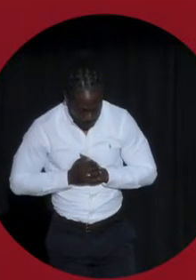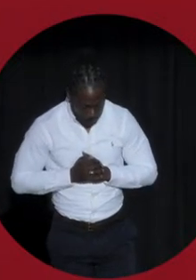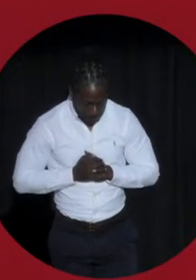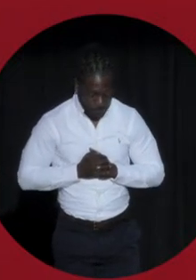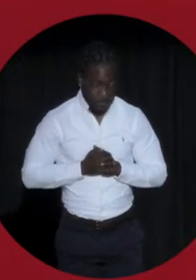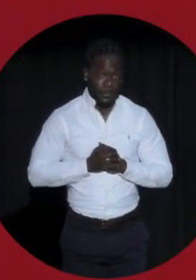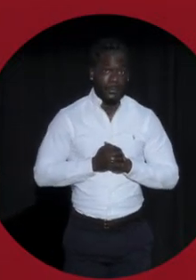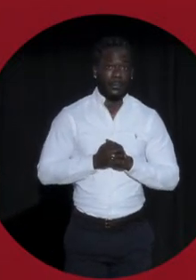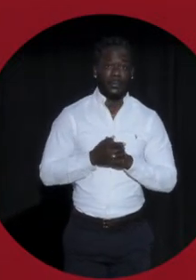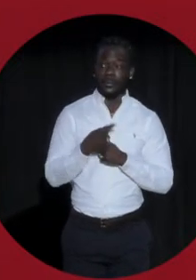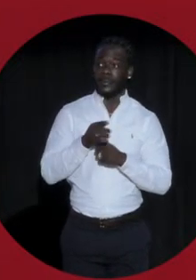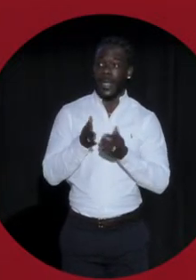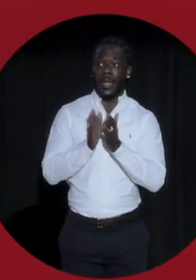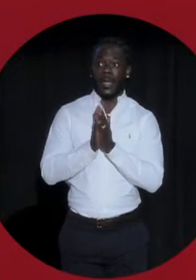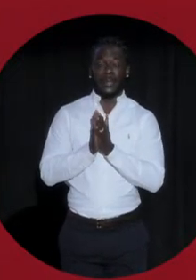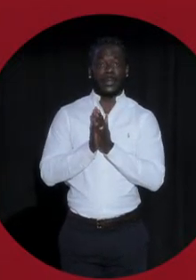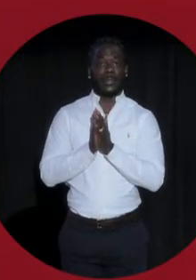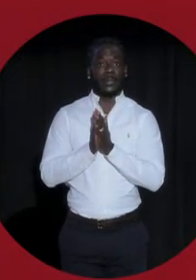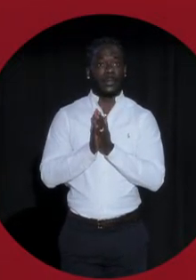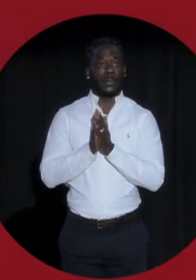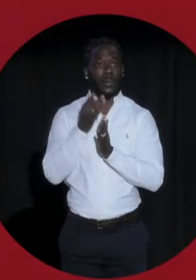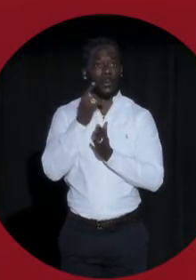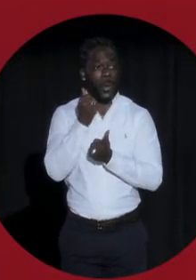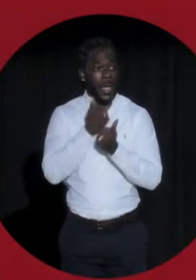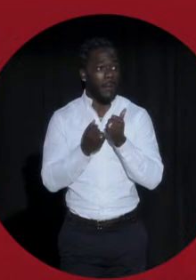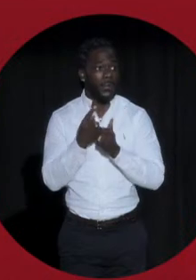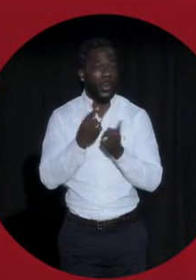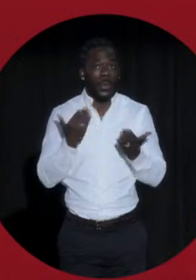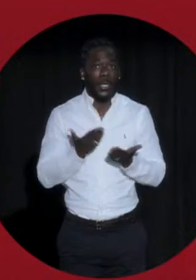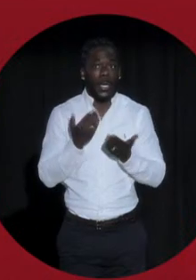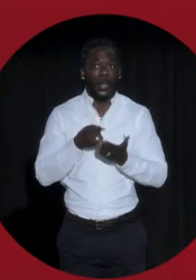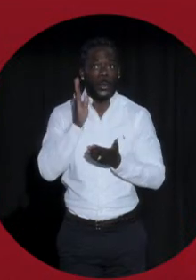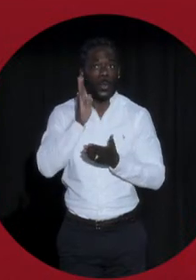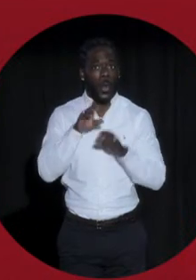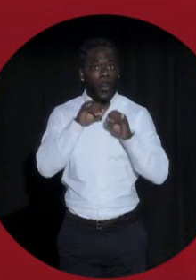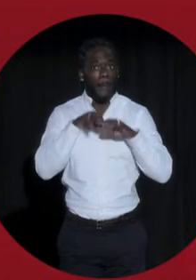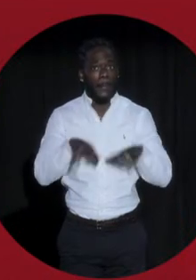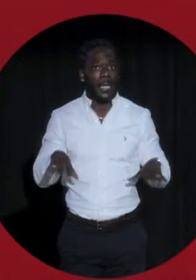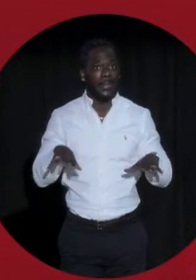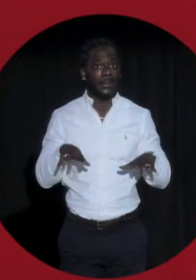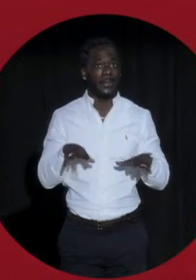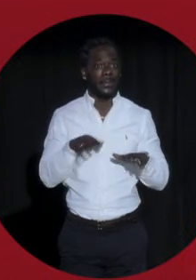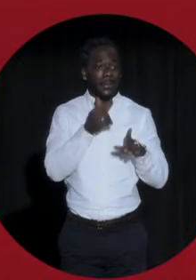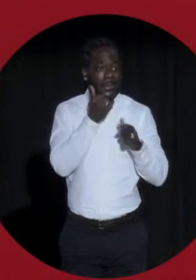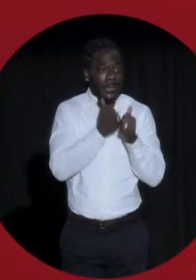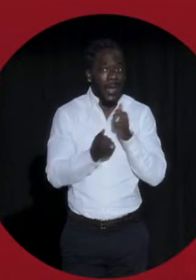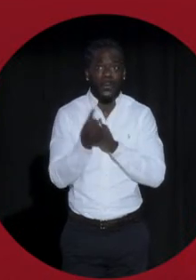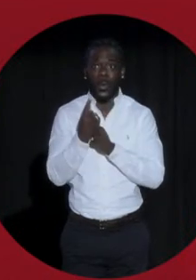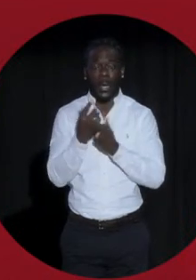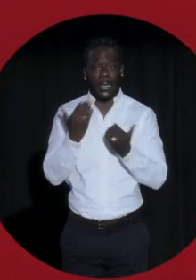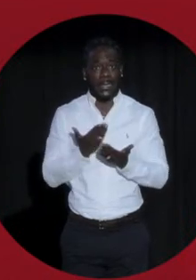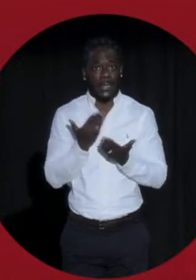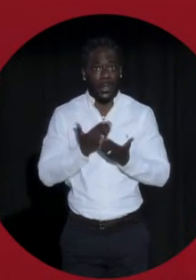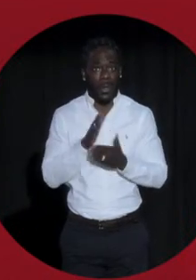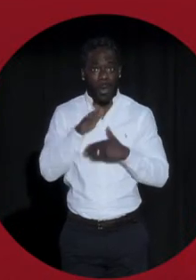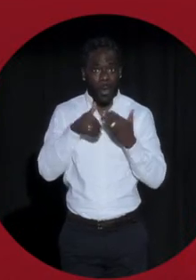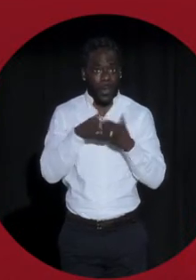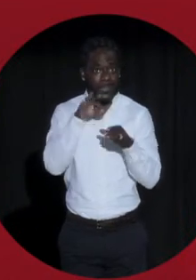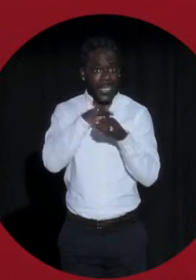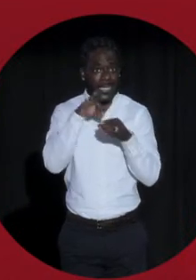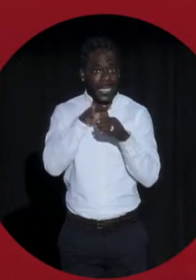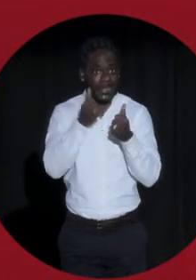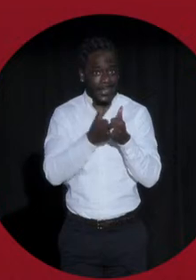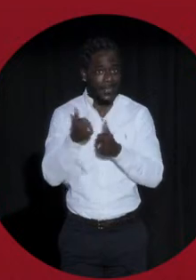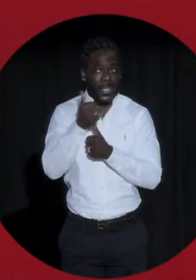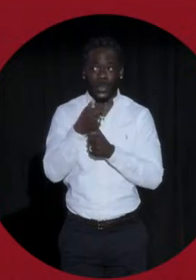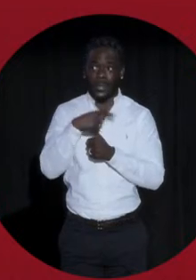on behalf of those gathered here that you will indeed bless each of these government officials. Give them the grace to